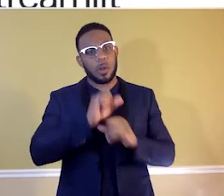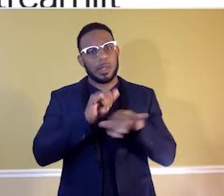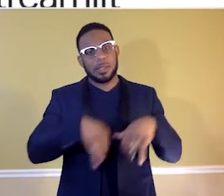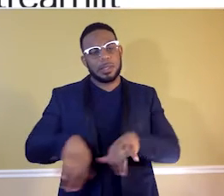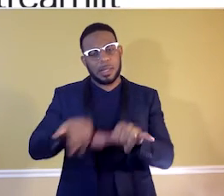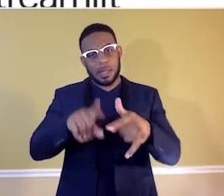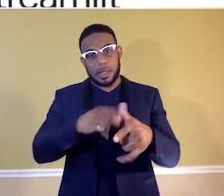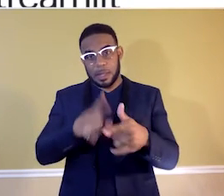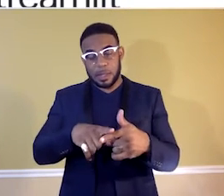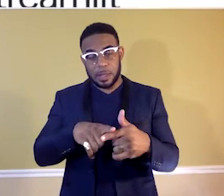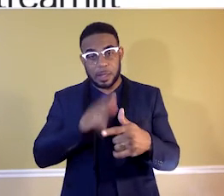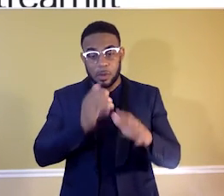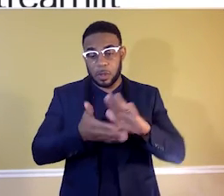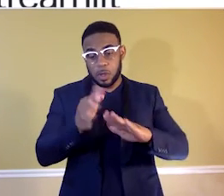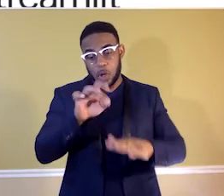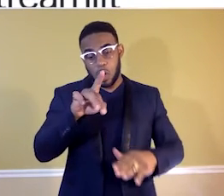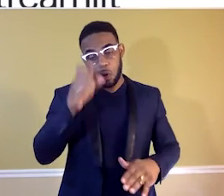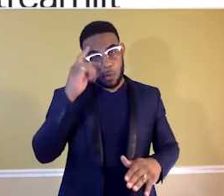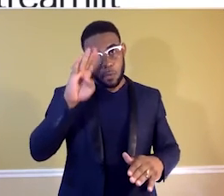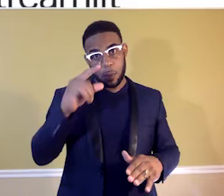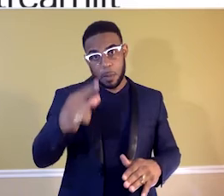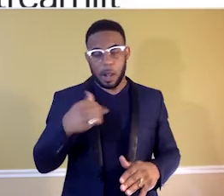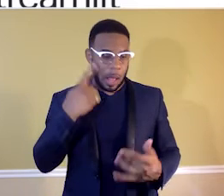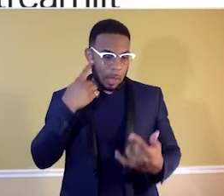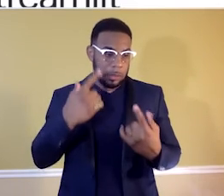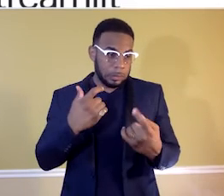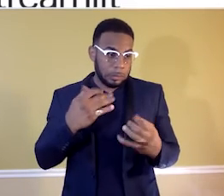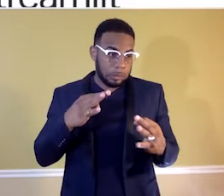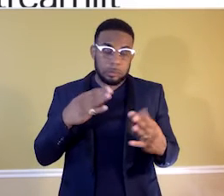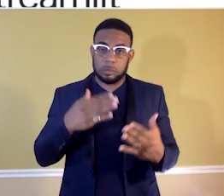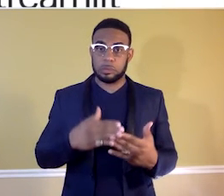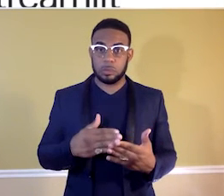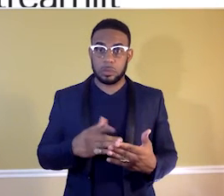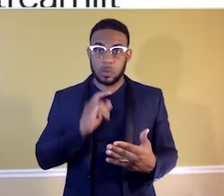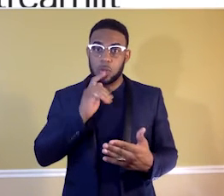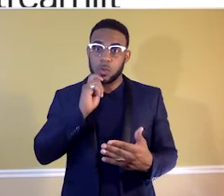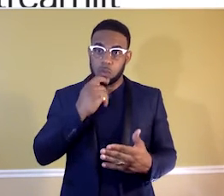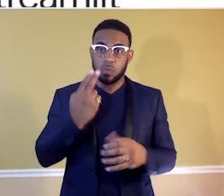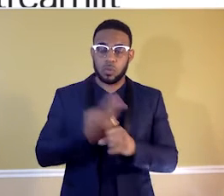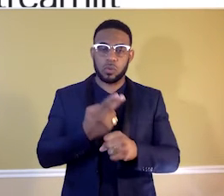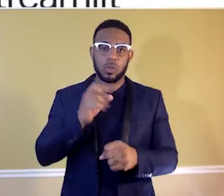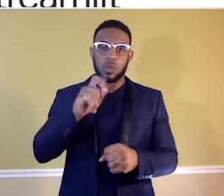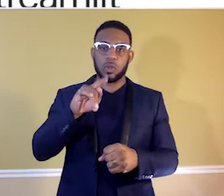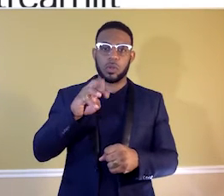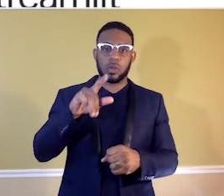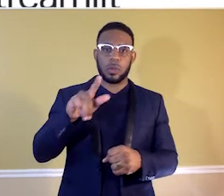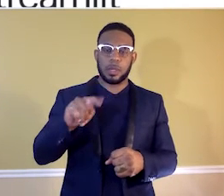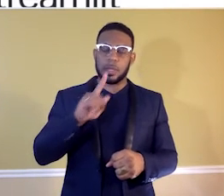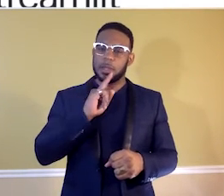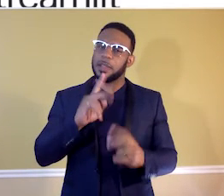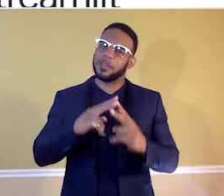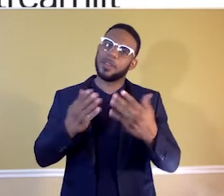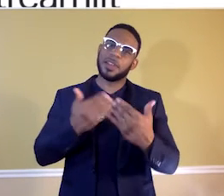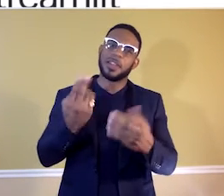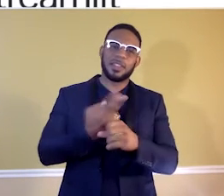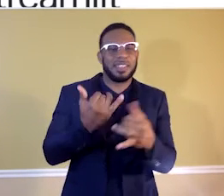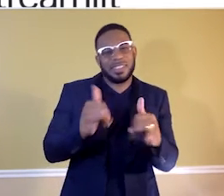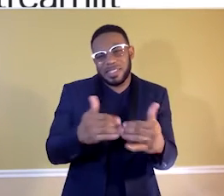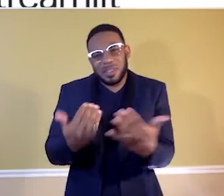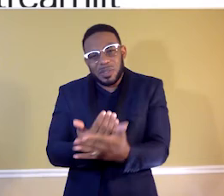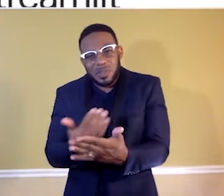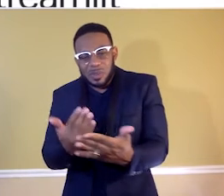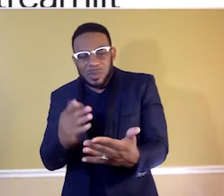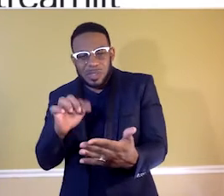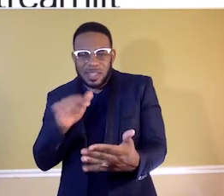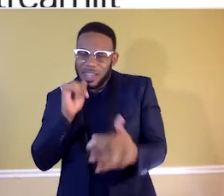standard, and then they'll generate the code for the blog. So I thought this was a really cool use case because Streamlit is very easy to use, still new, very